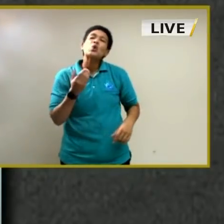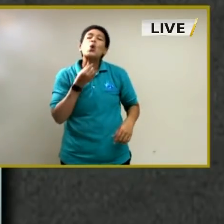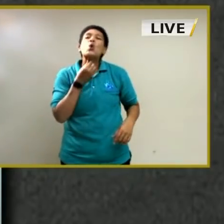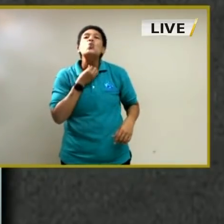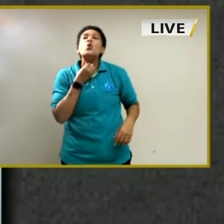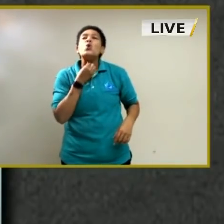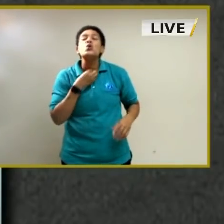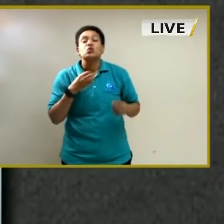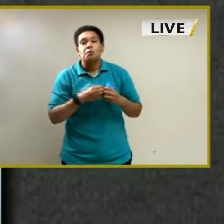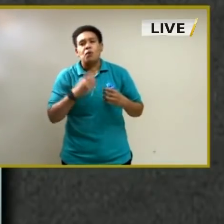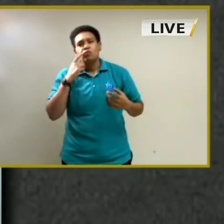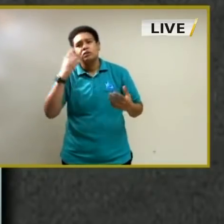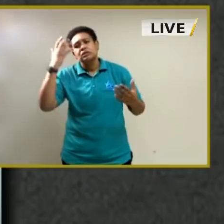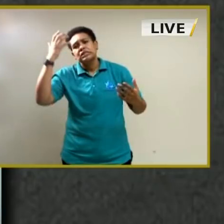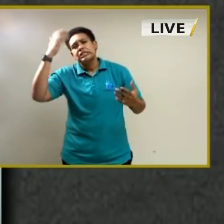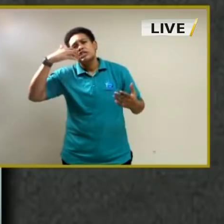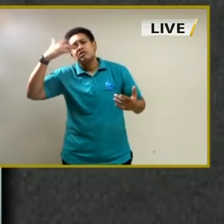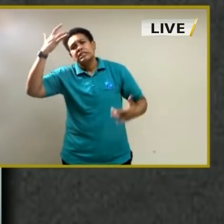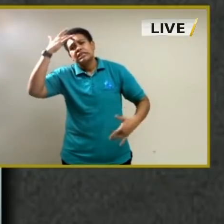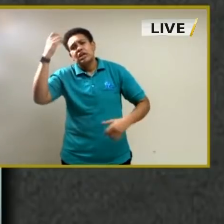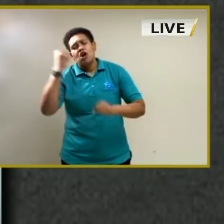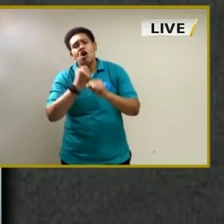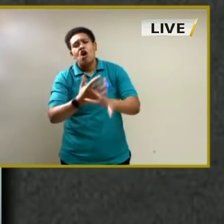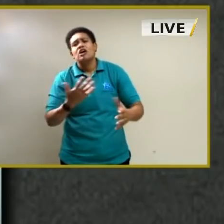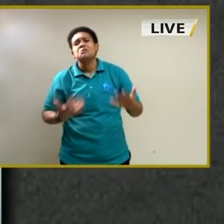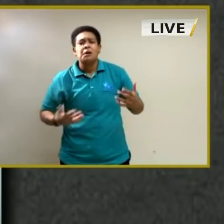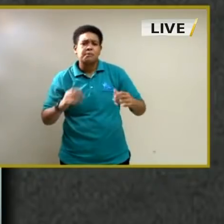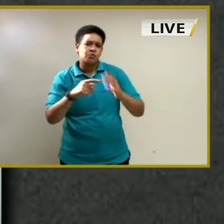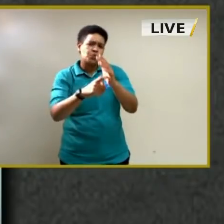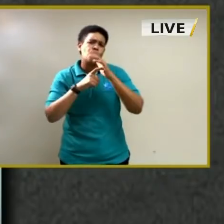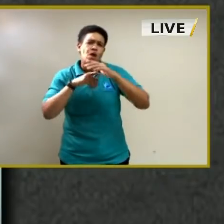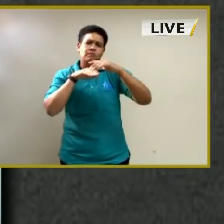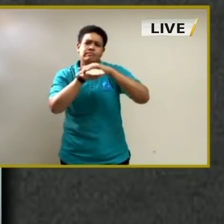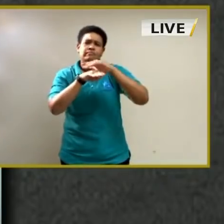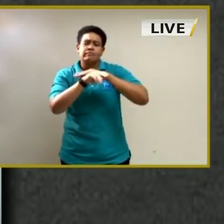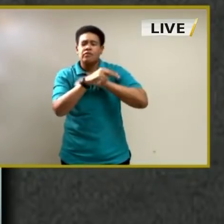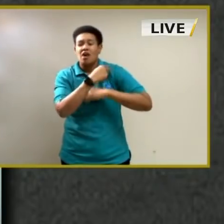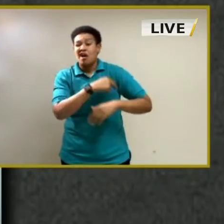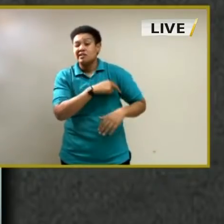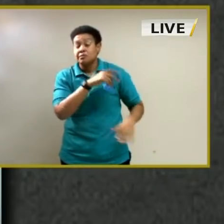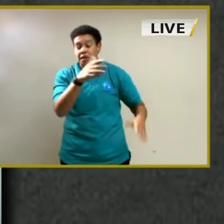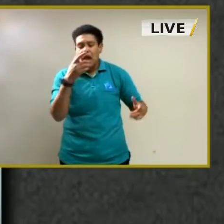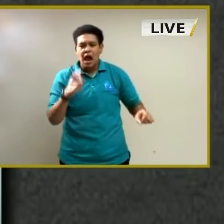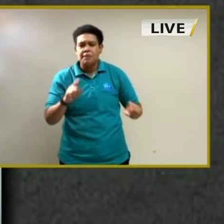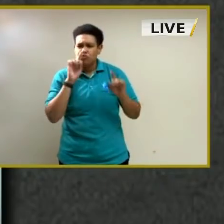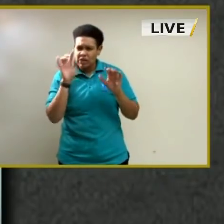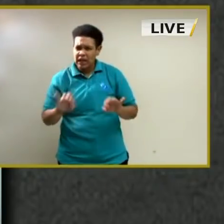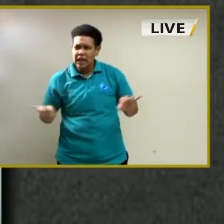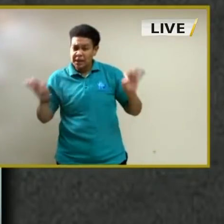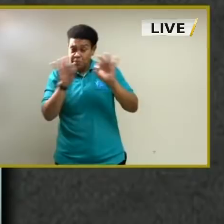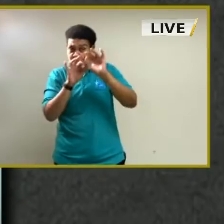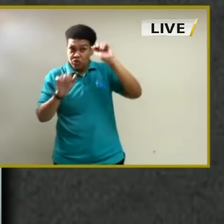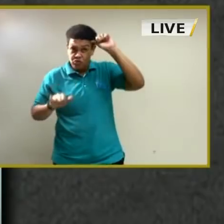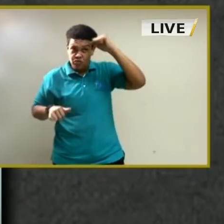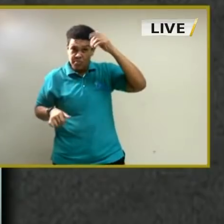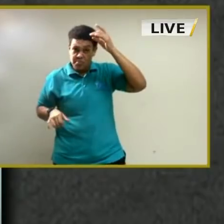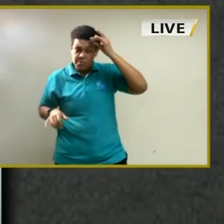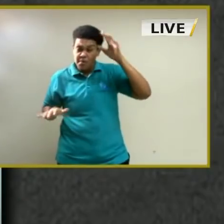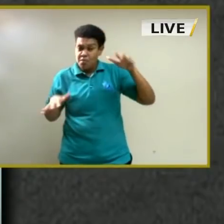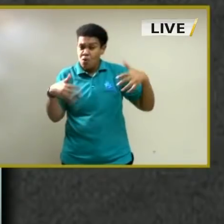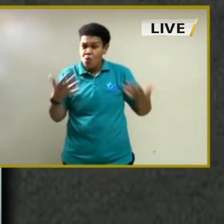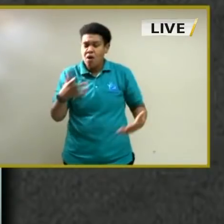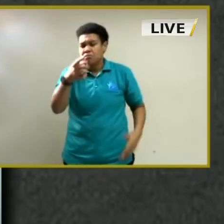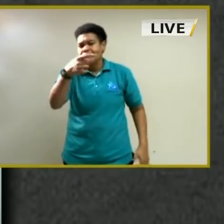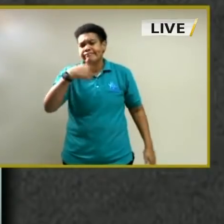to more serious illnesses that may require hospitalization. It is important to remember that